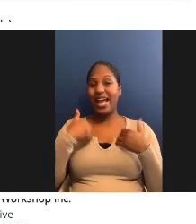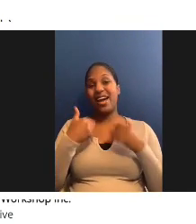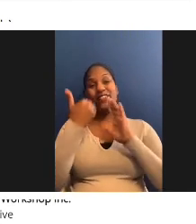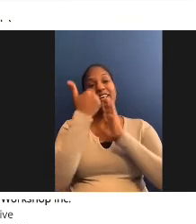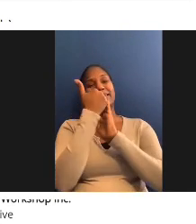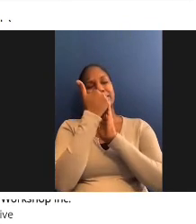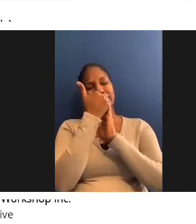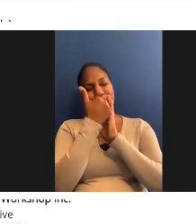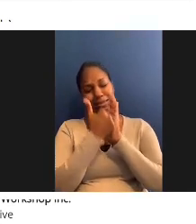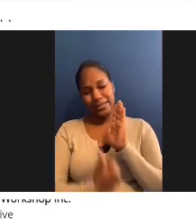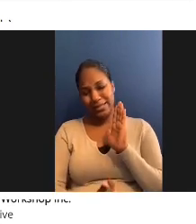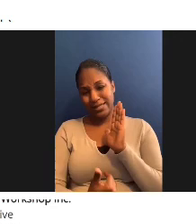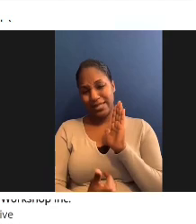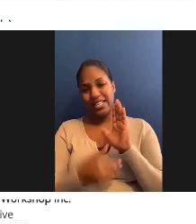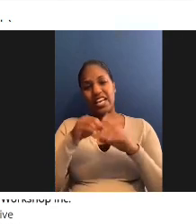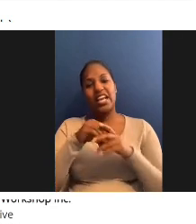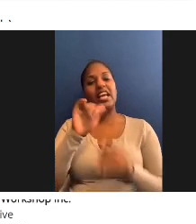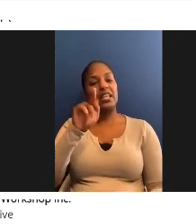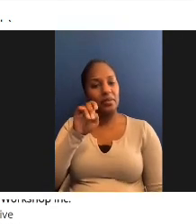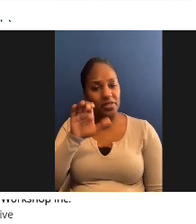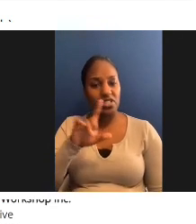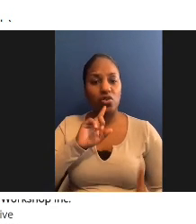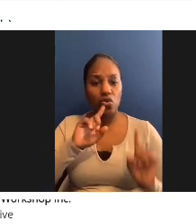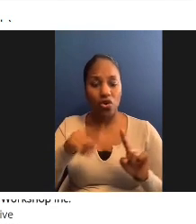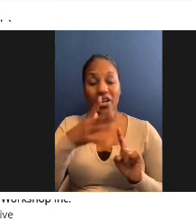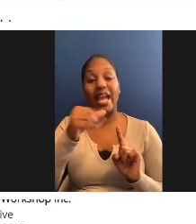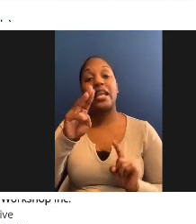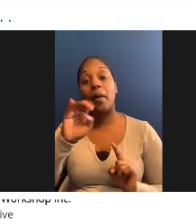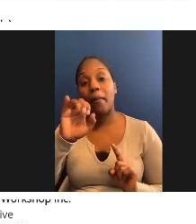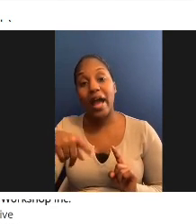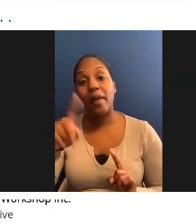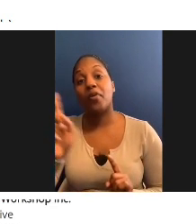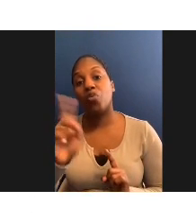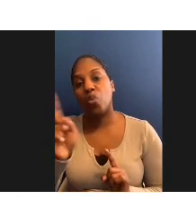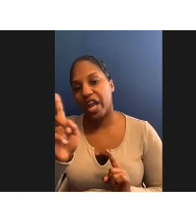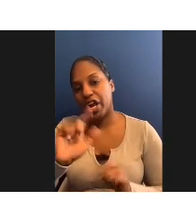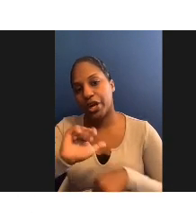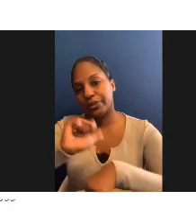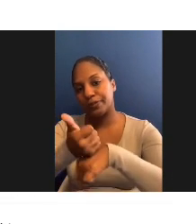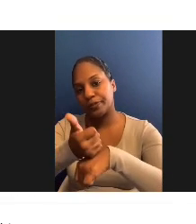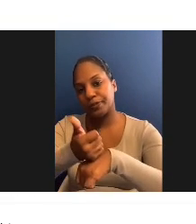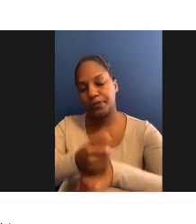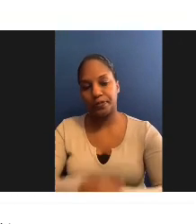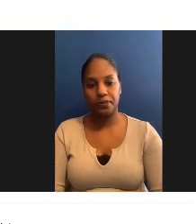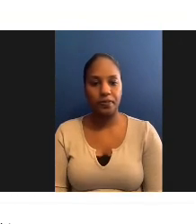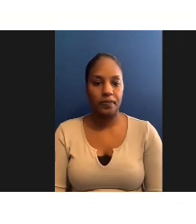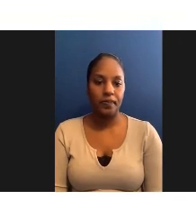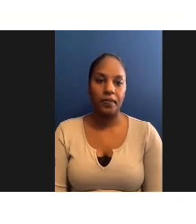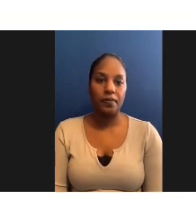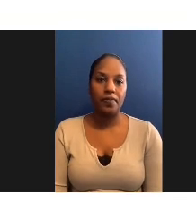in alphabetical order and a map of where they are.